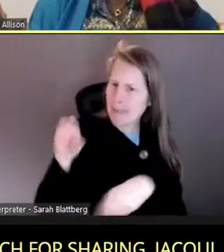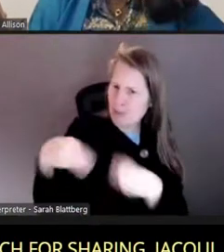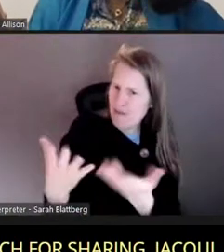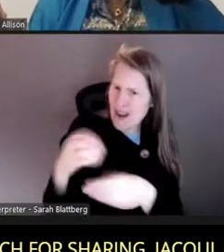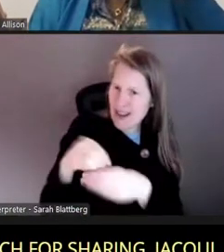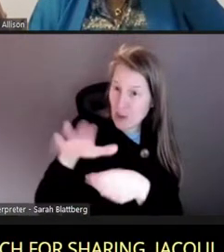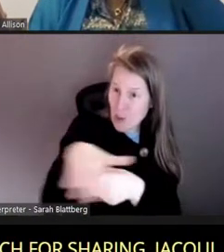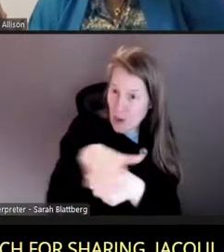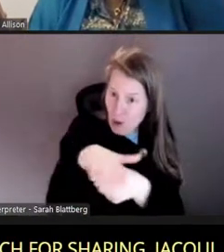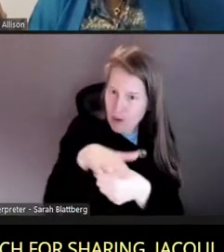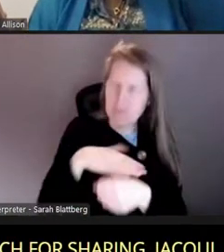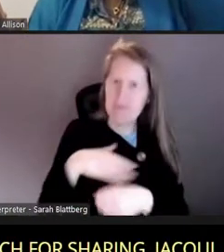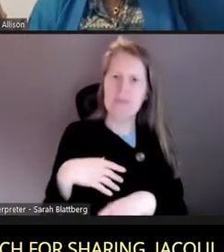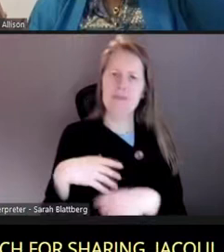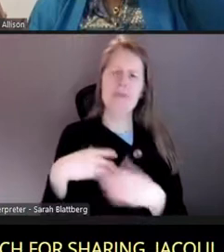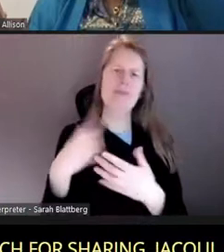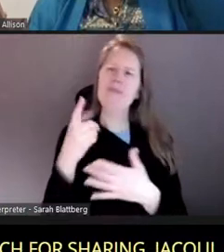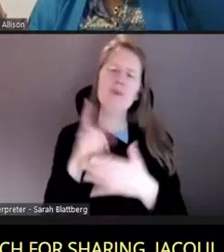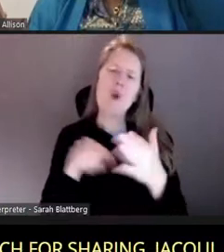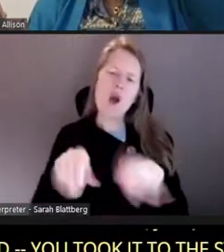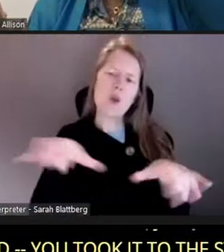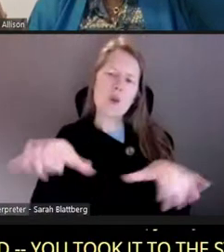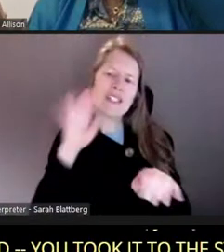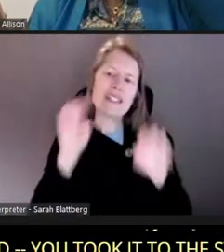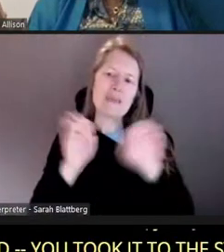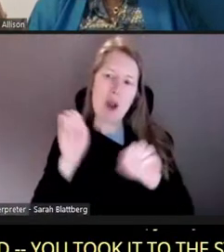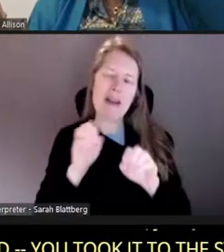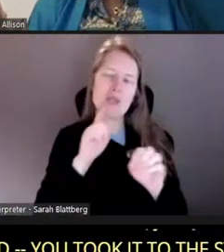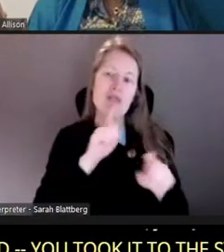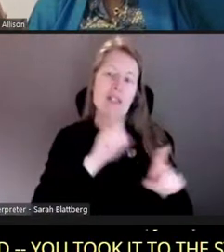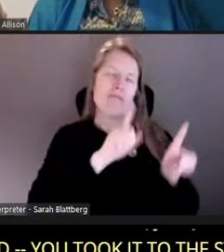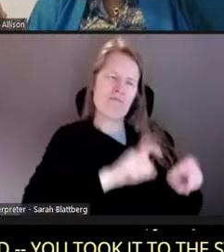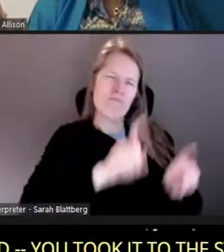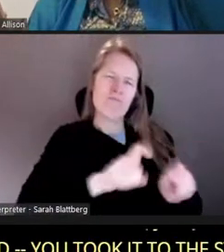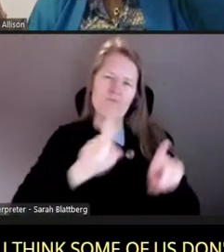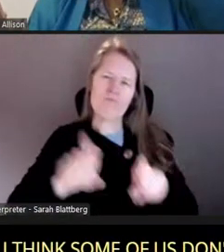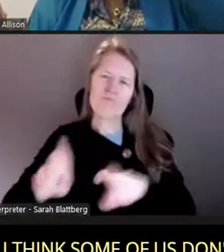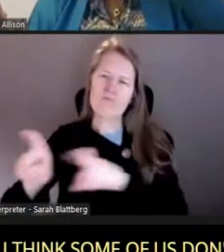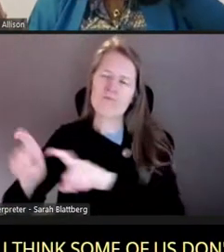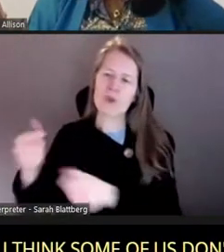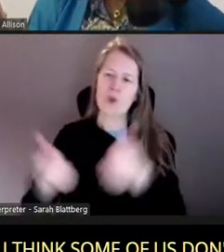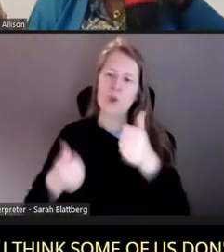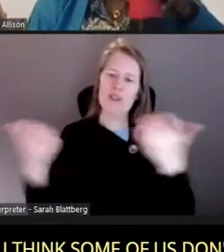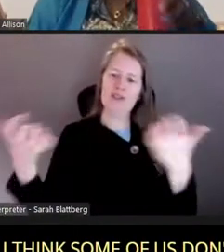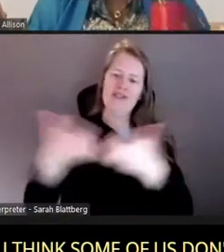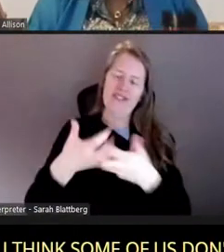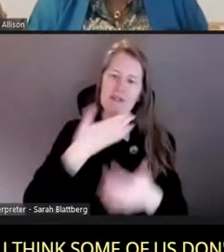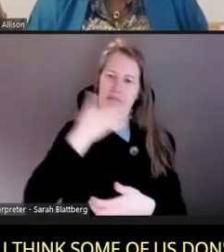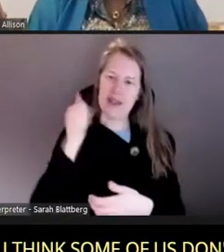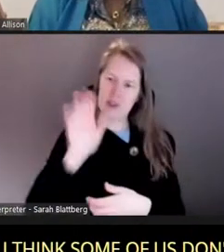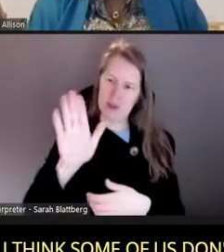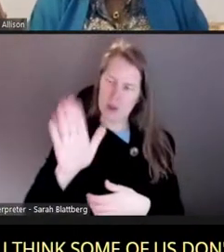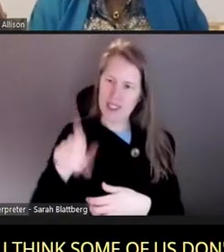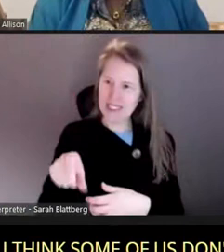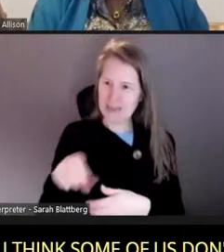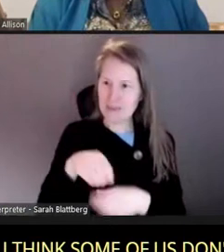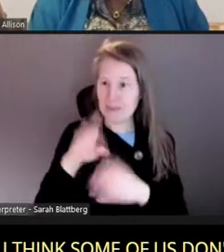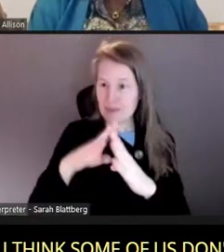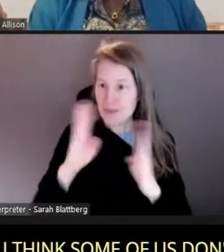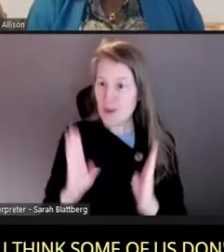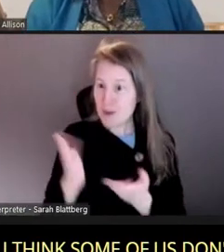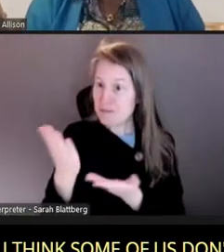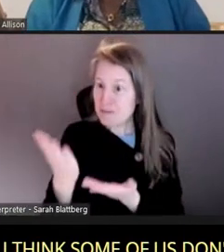and how you actually kind of took on this experiment of figuring out what service best would meet your household needs at the best